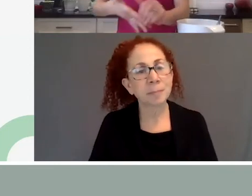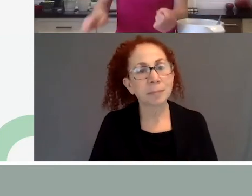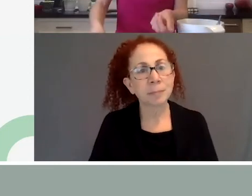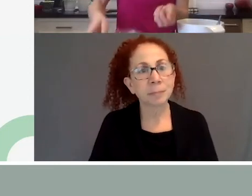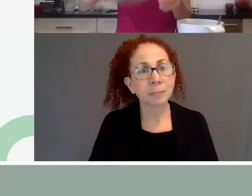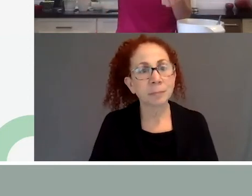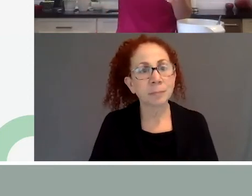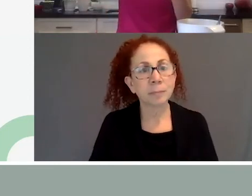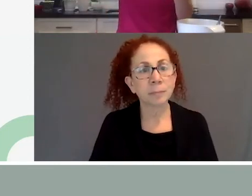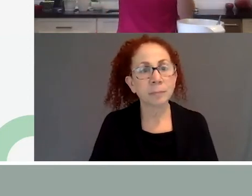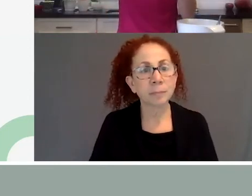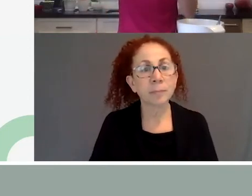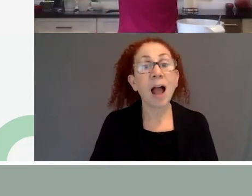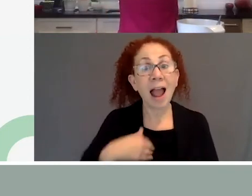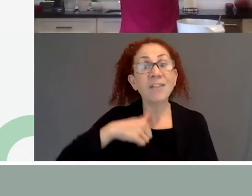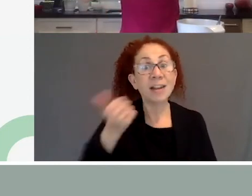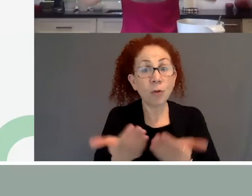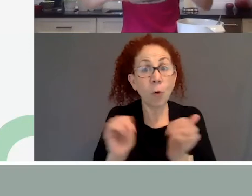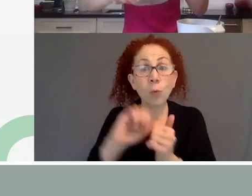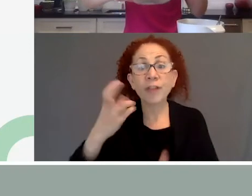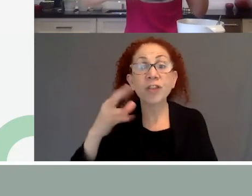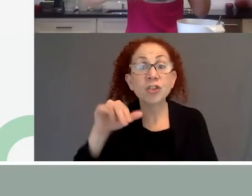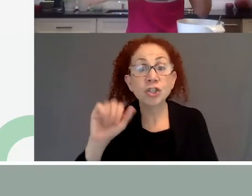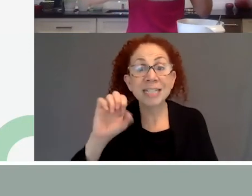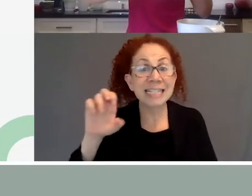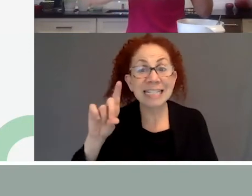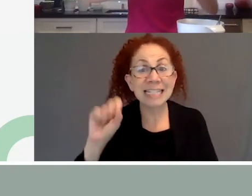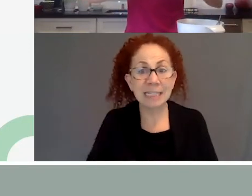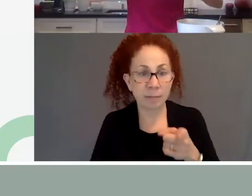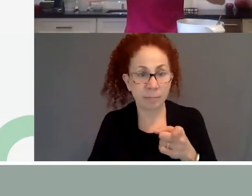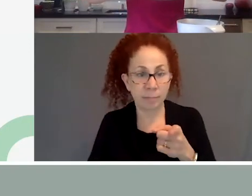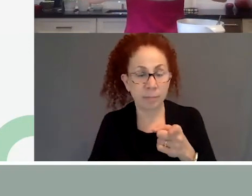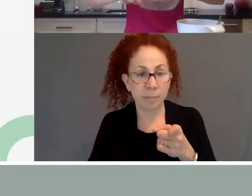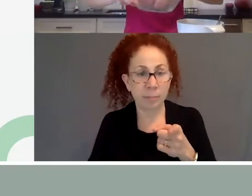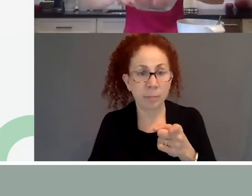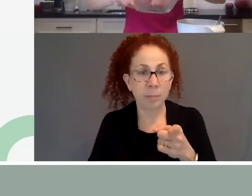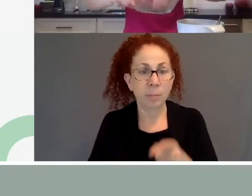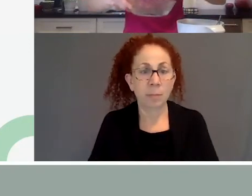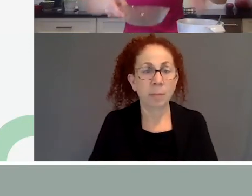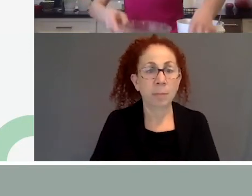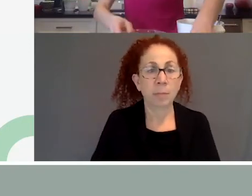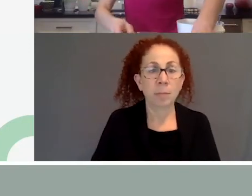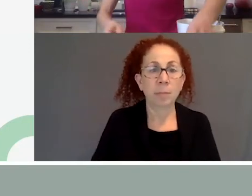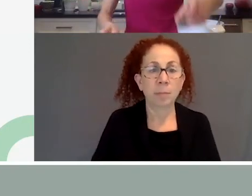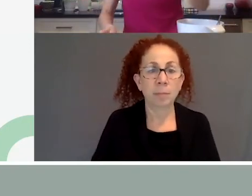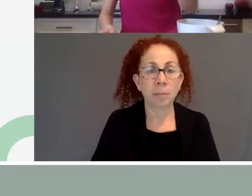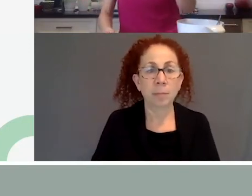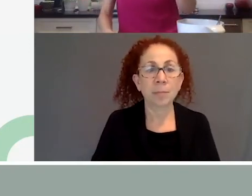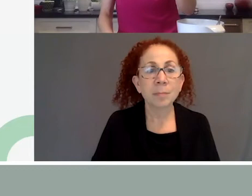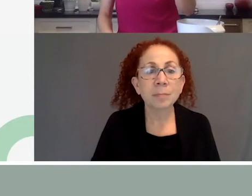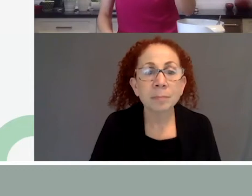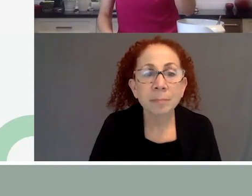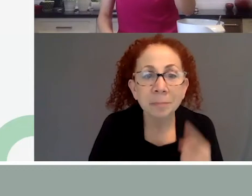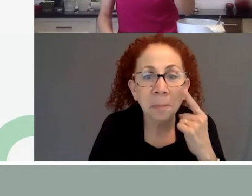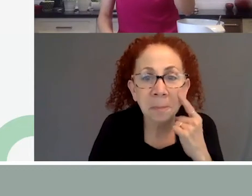have another bowl of chia seeds and I'm going to drop this in and shake it up and I'm going to cover it in chia seeds